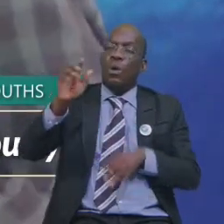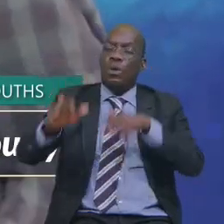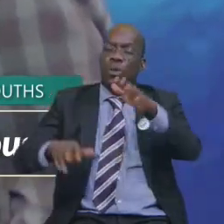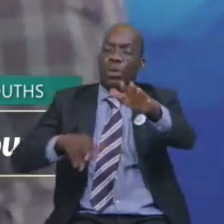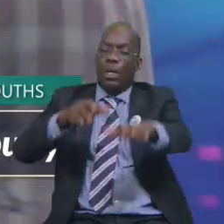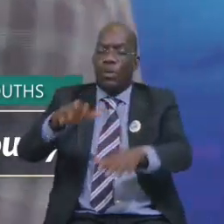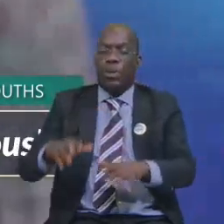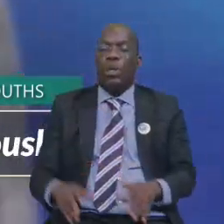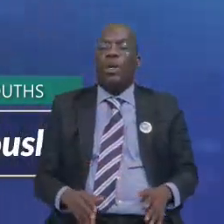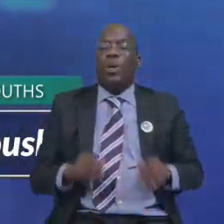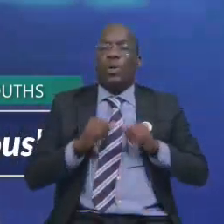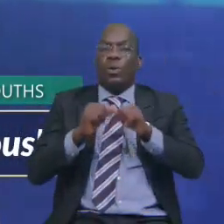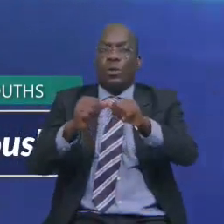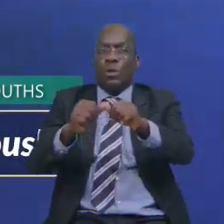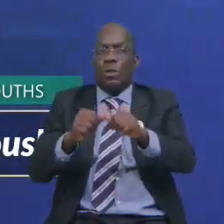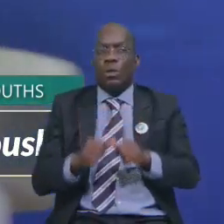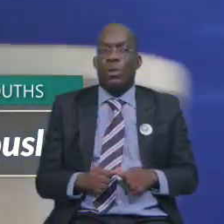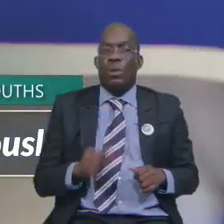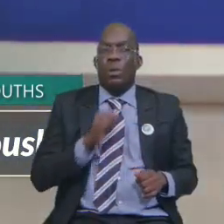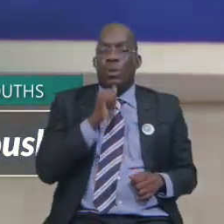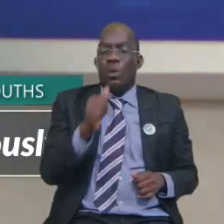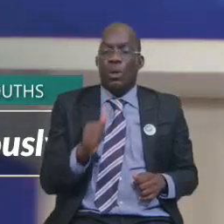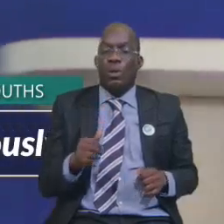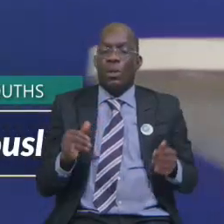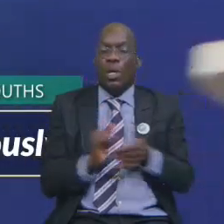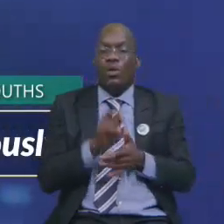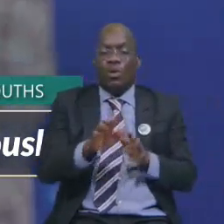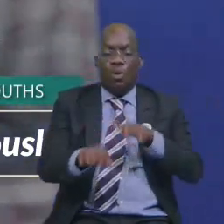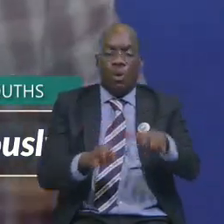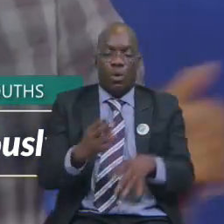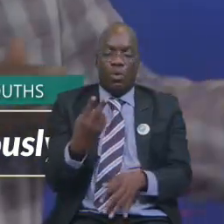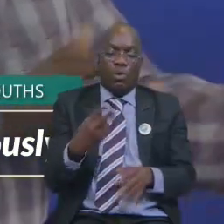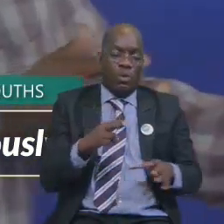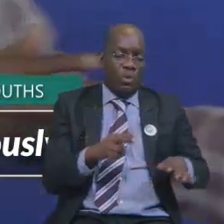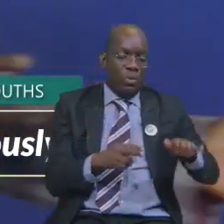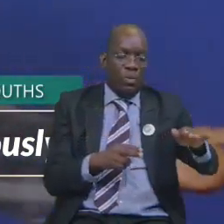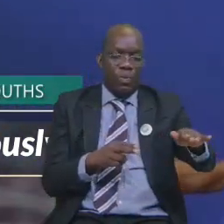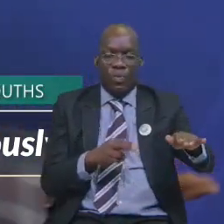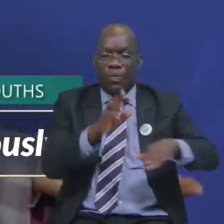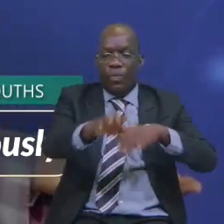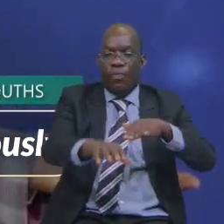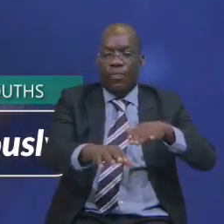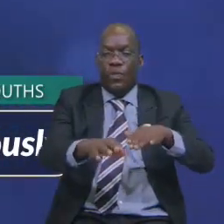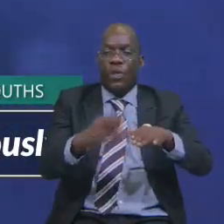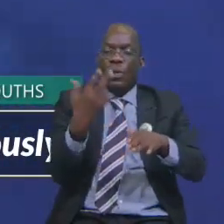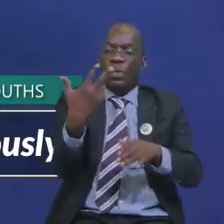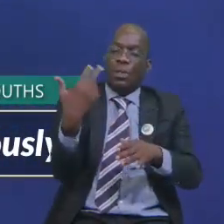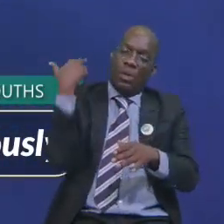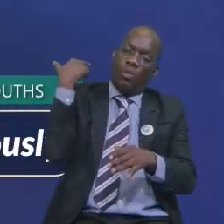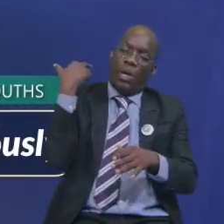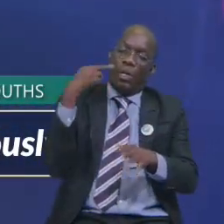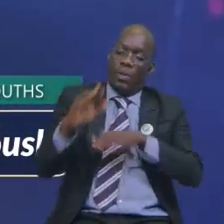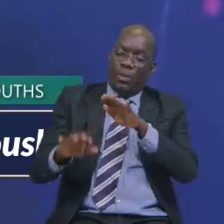tenaciously. Not that you take two steps forward and three steps backward. Not that